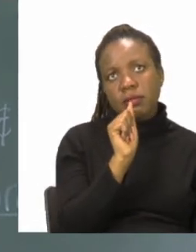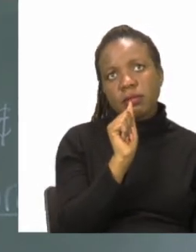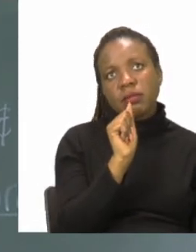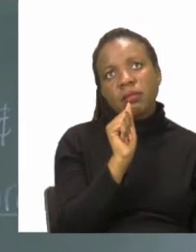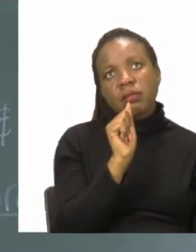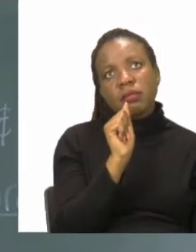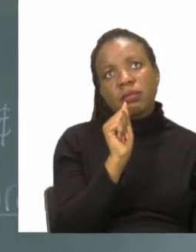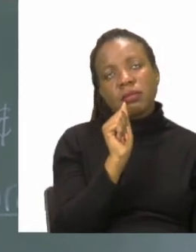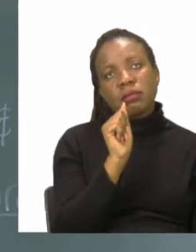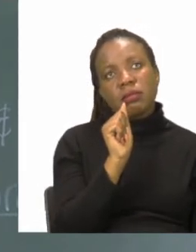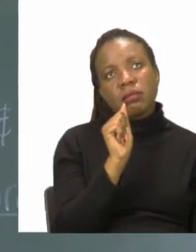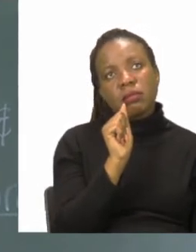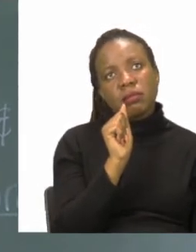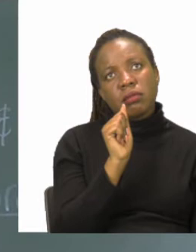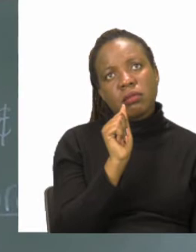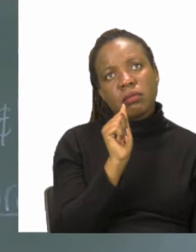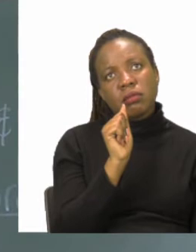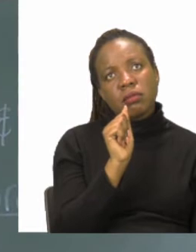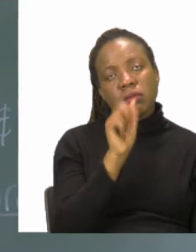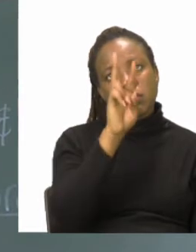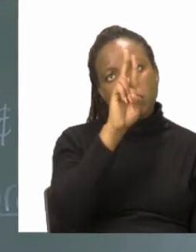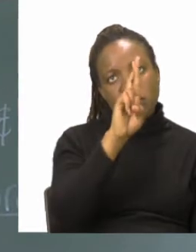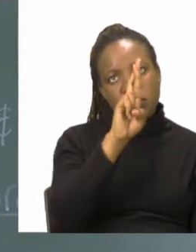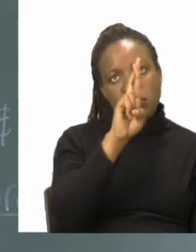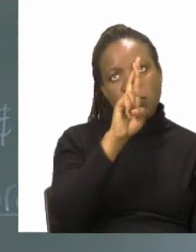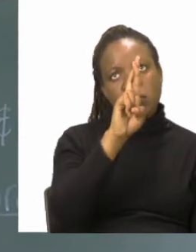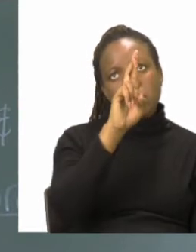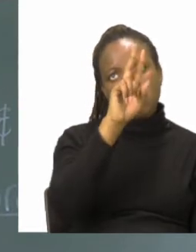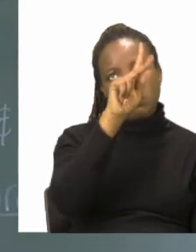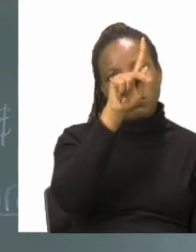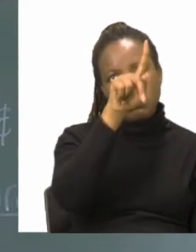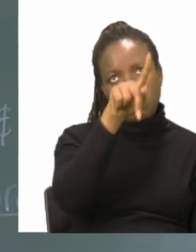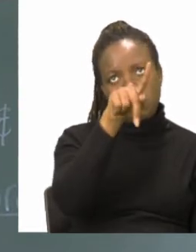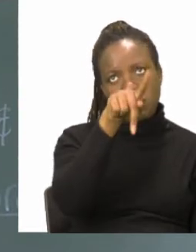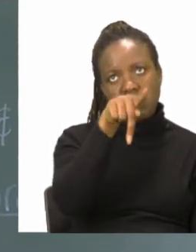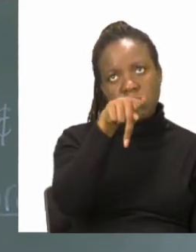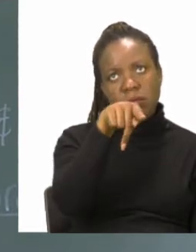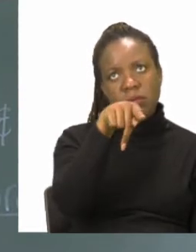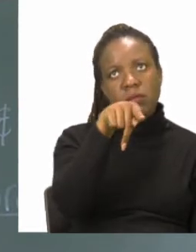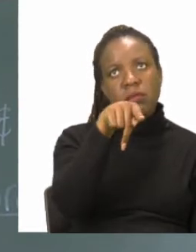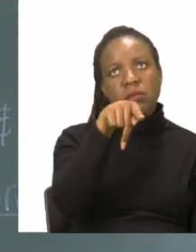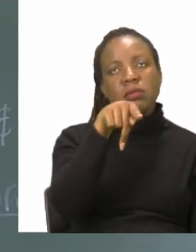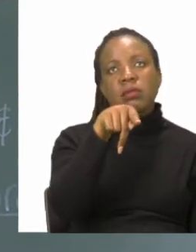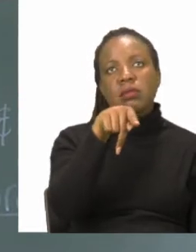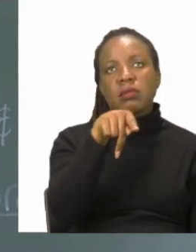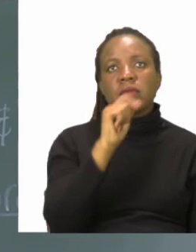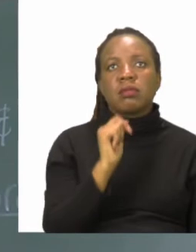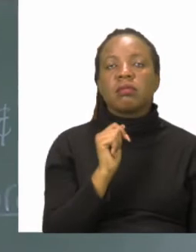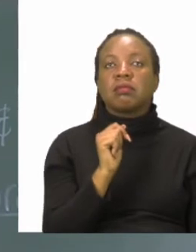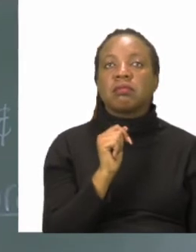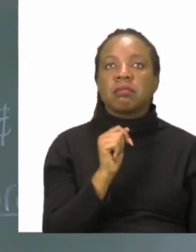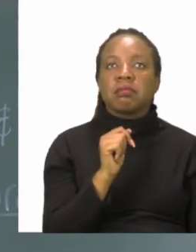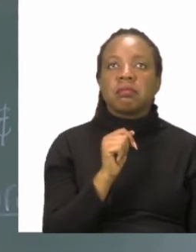we have the letter A. Then we have an R, and then we have the letter P. So